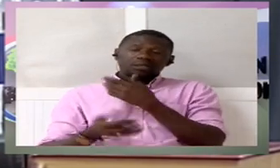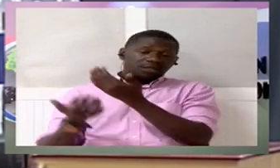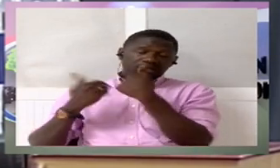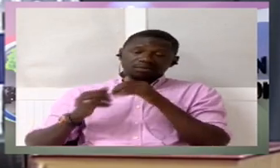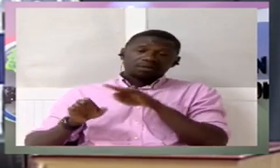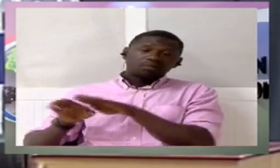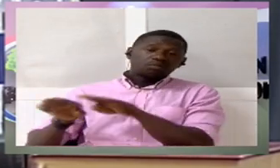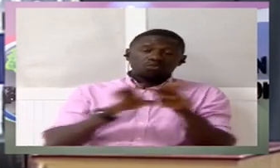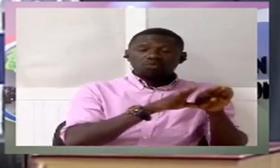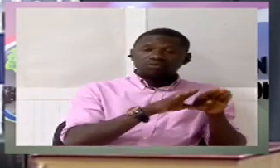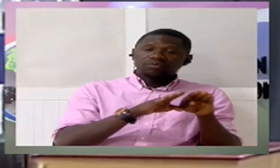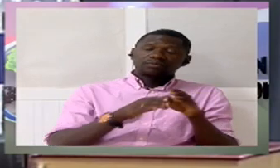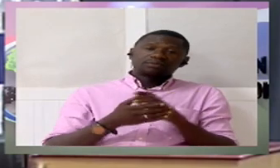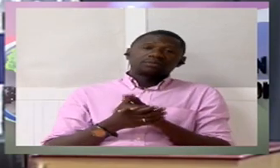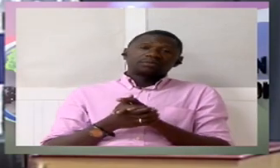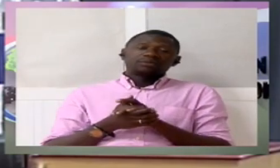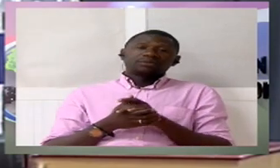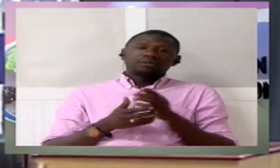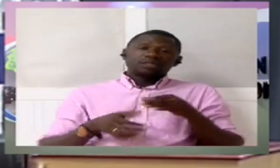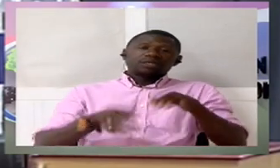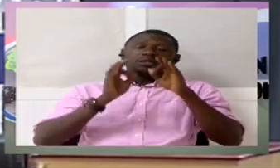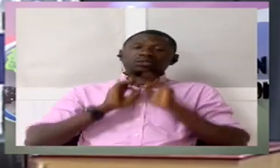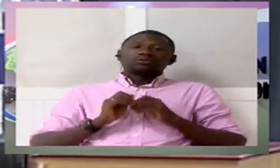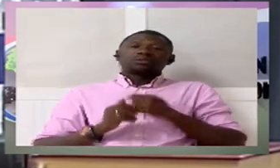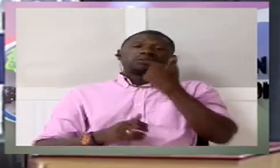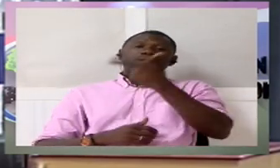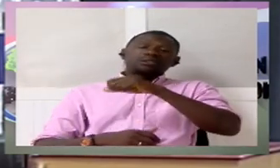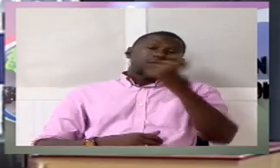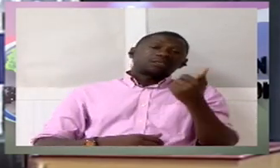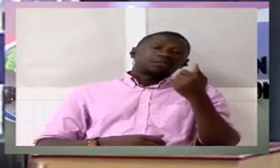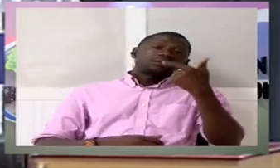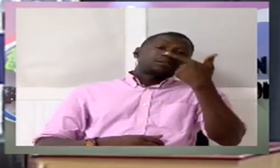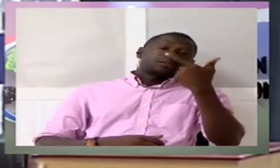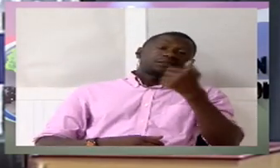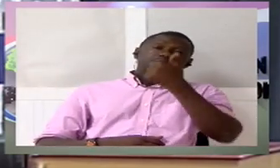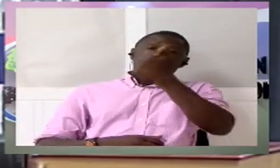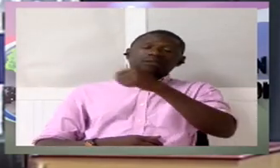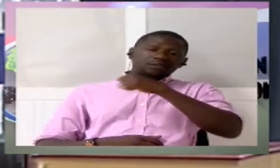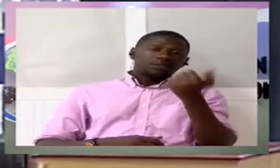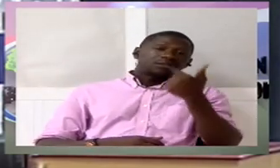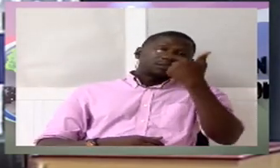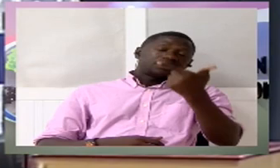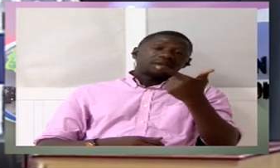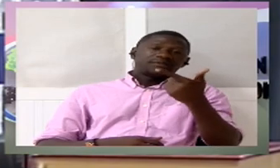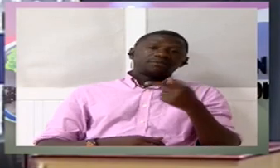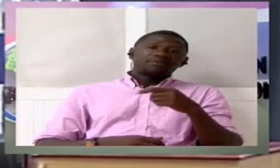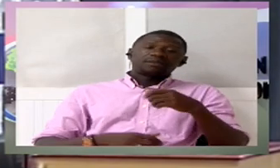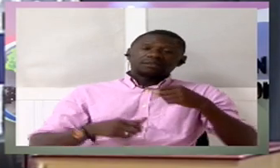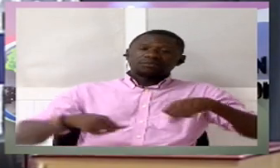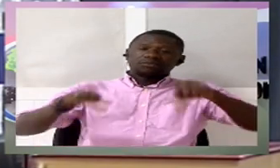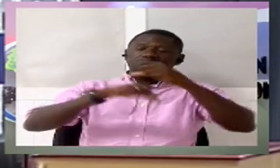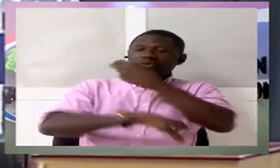and moved him. Ya samba Hariala ward. They took him to Hariala ward. Hariala ward. When he reached